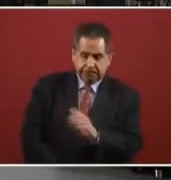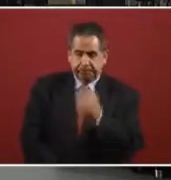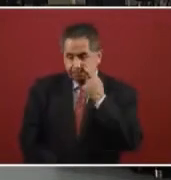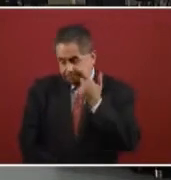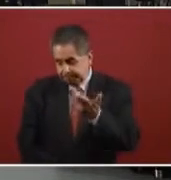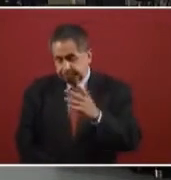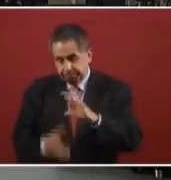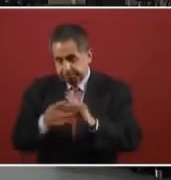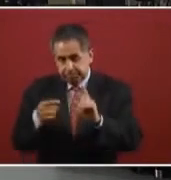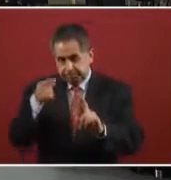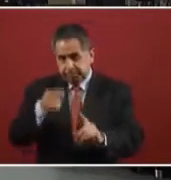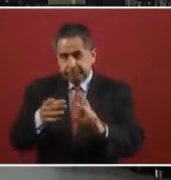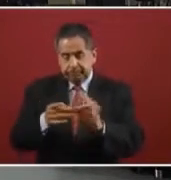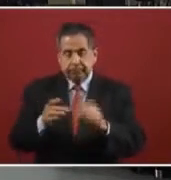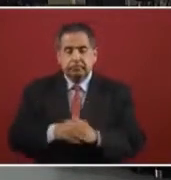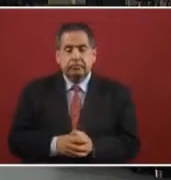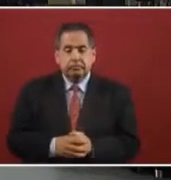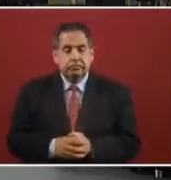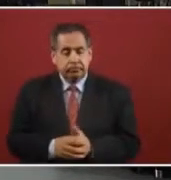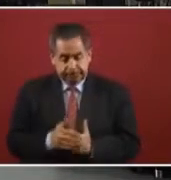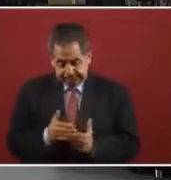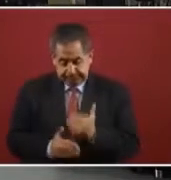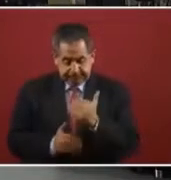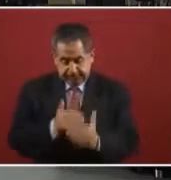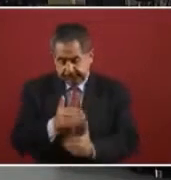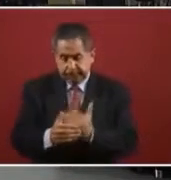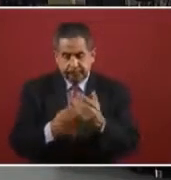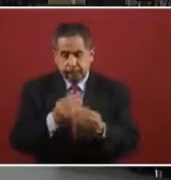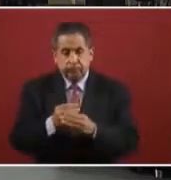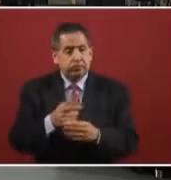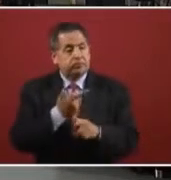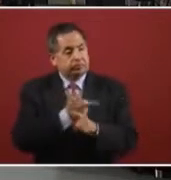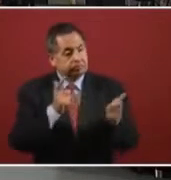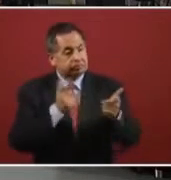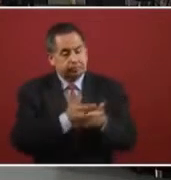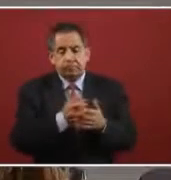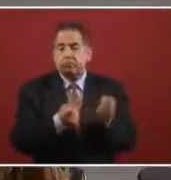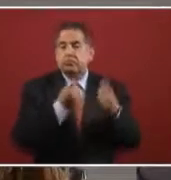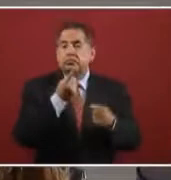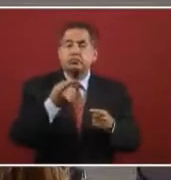So in the case of, we've advanced a lot